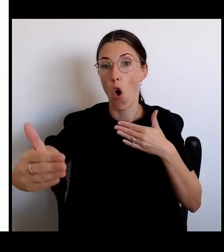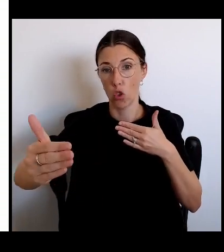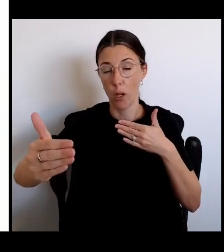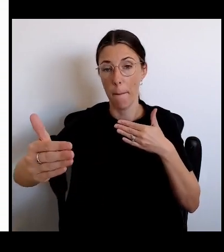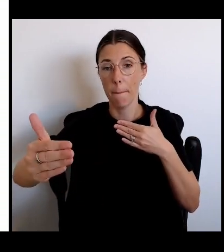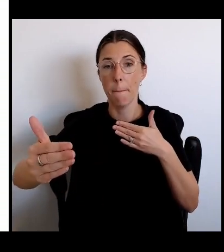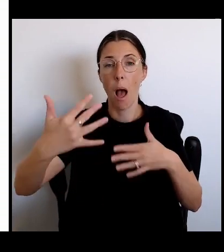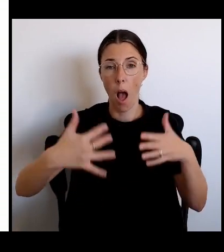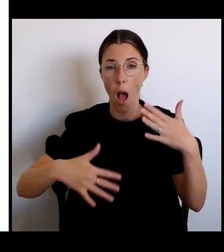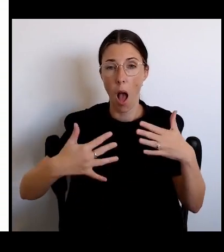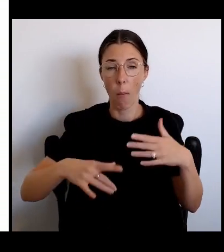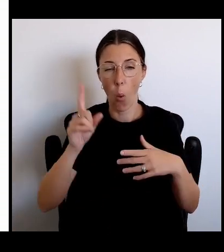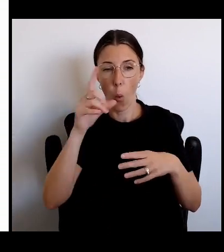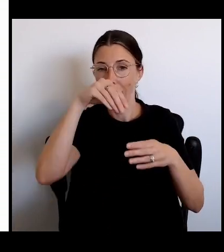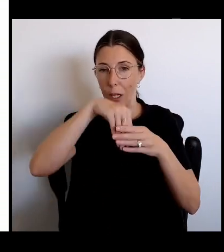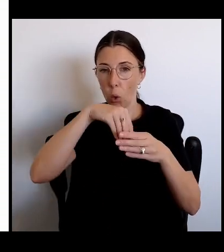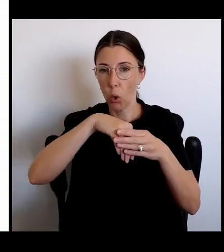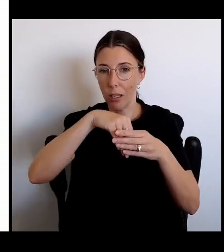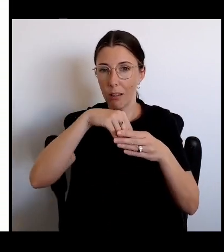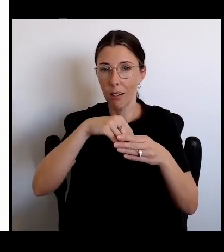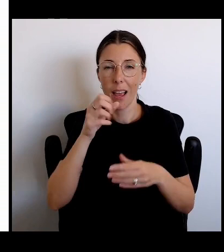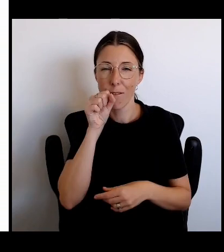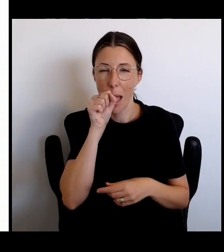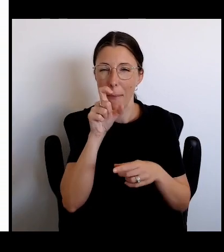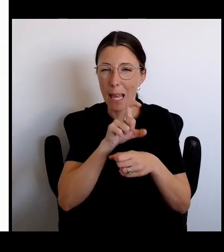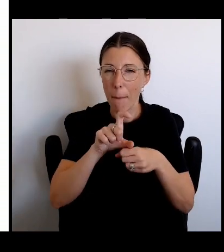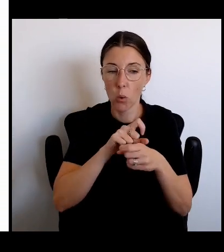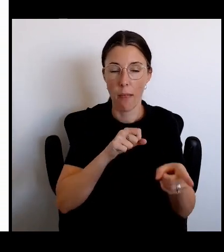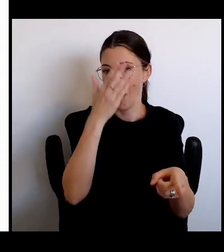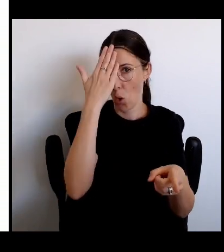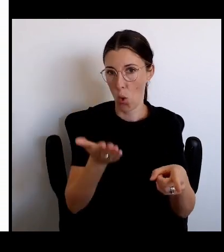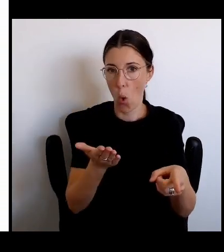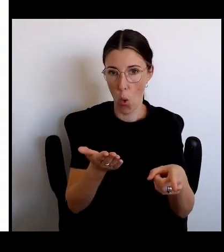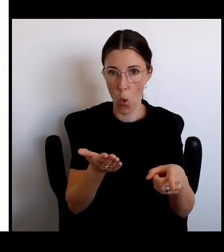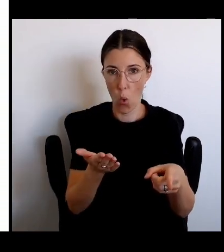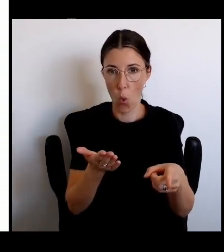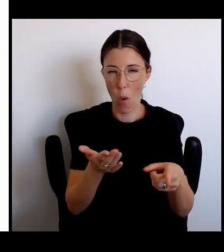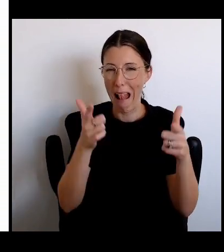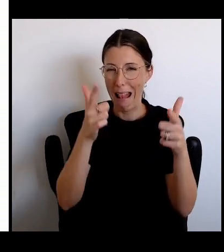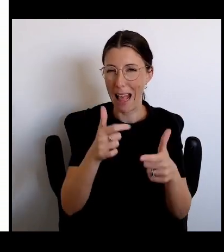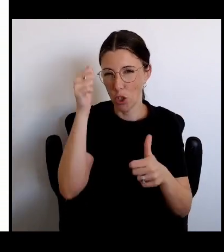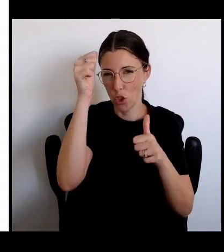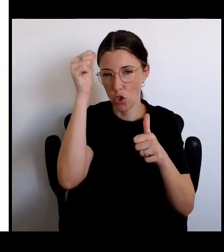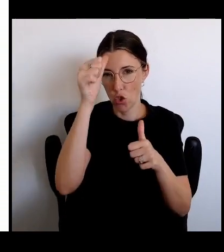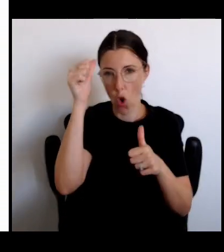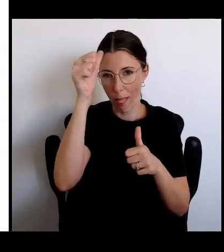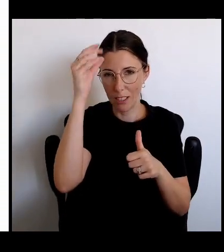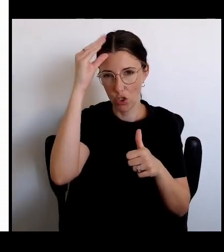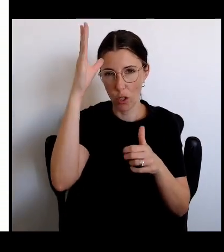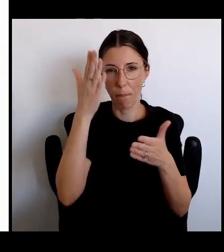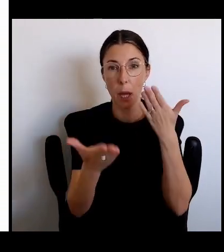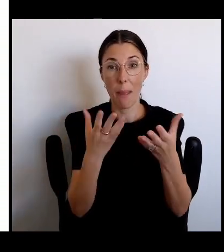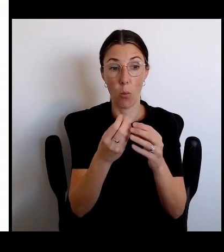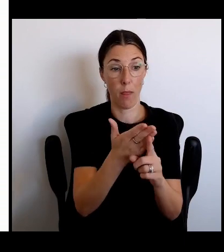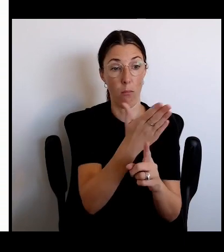and chemicals in vapes. Far less knowledgeable than the rejector segment, partly because it's not on their radar